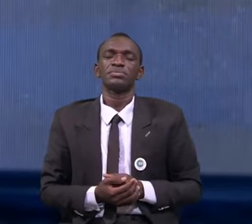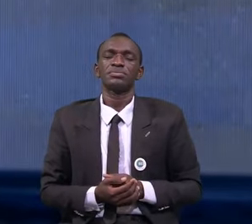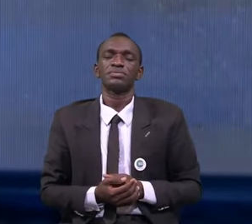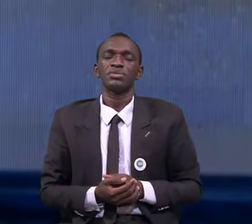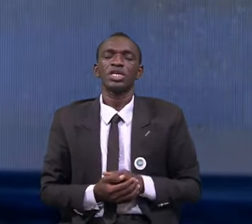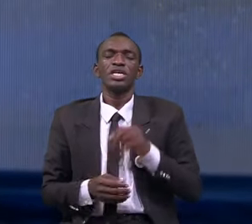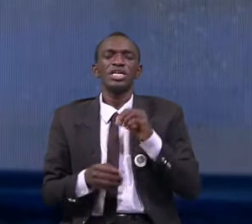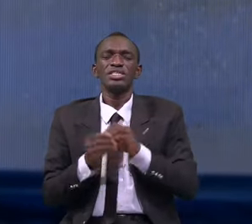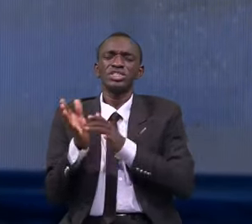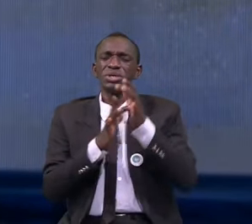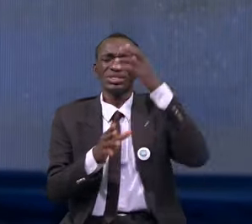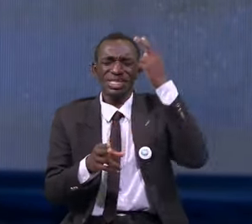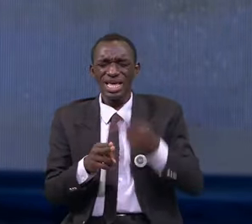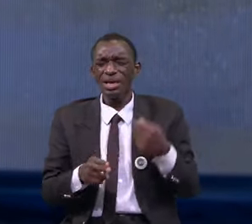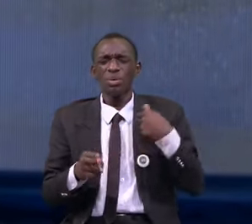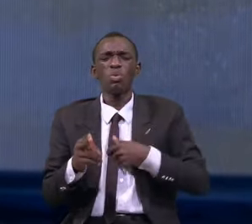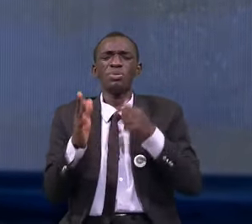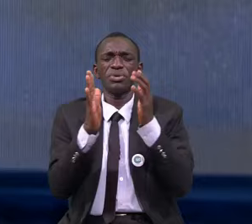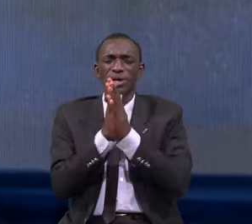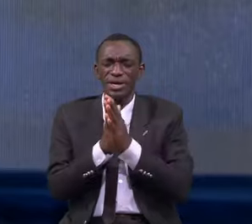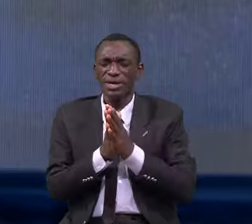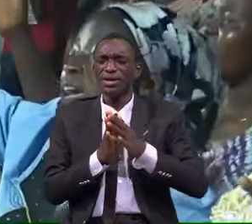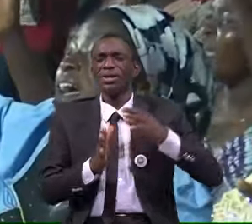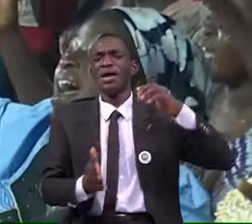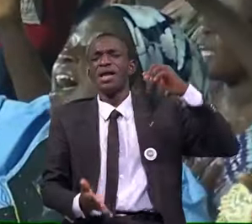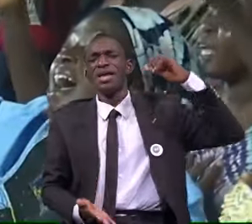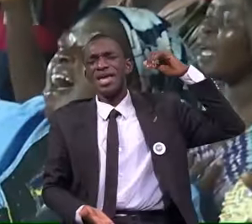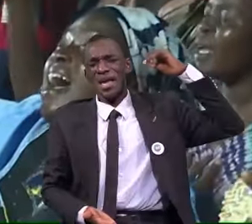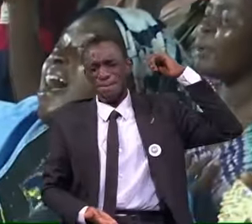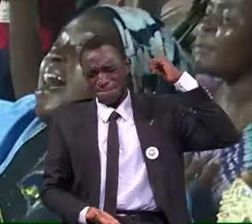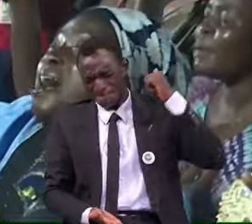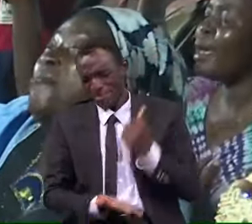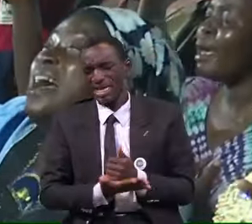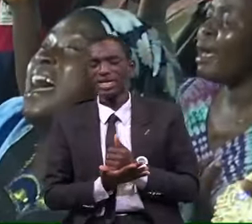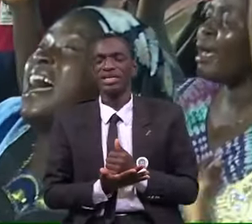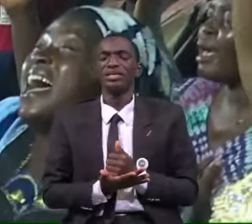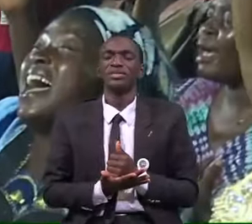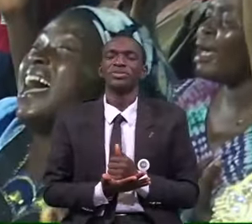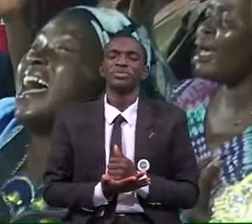In Jesus' name we pray.